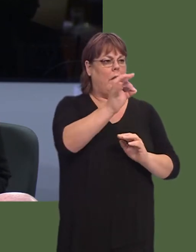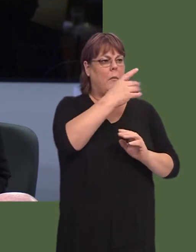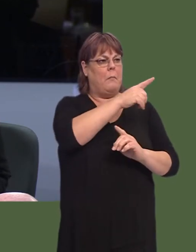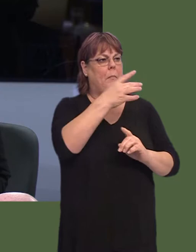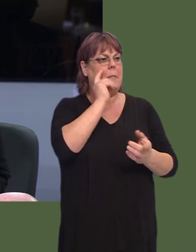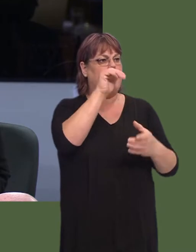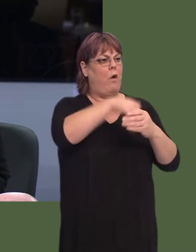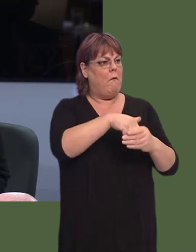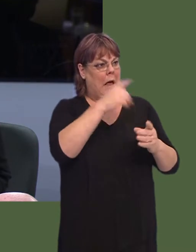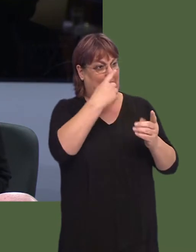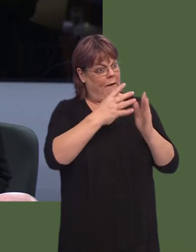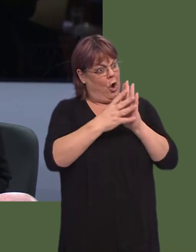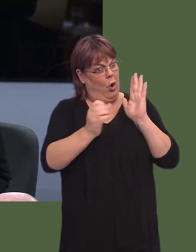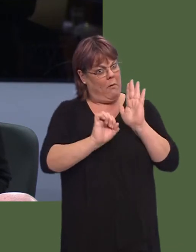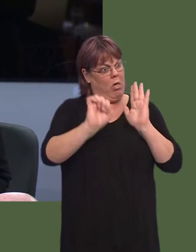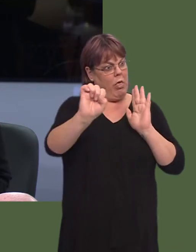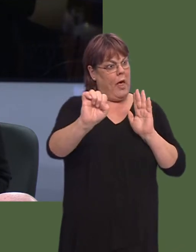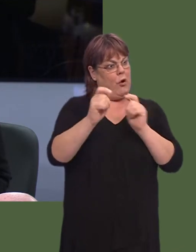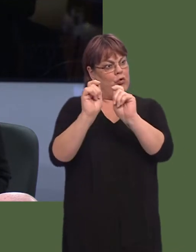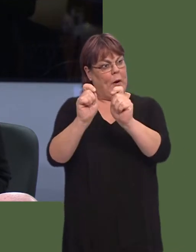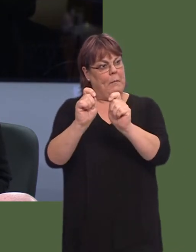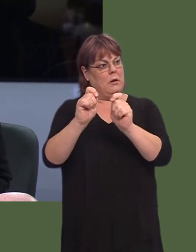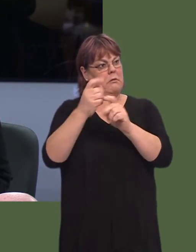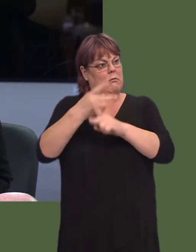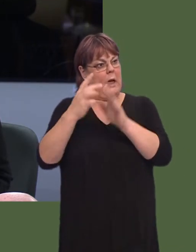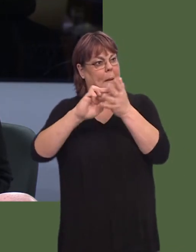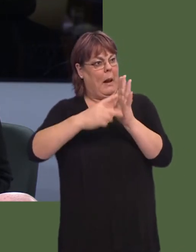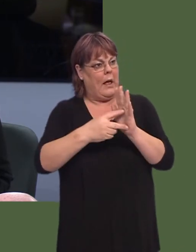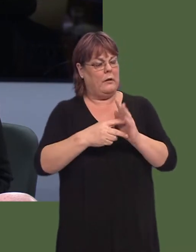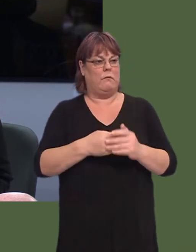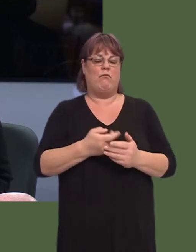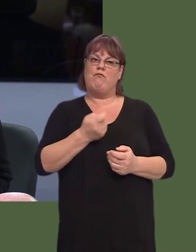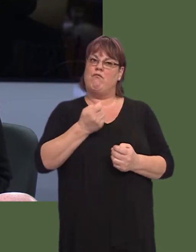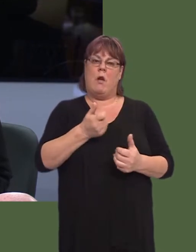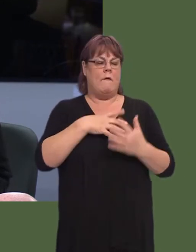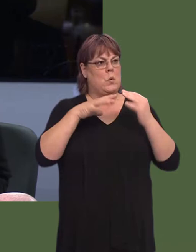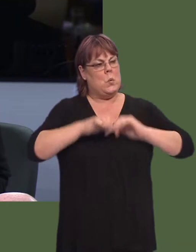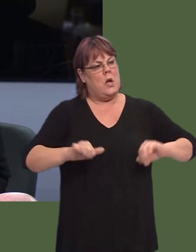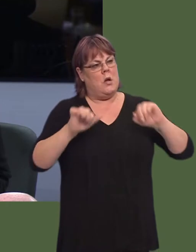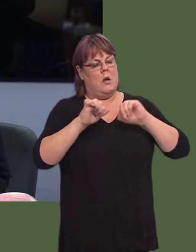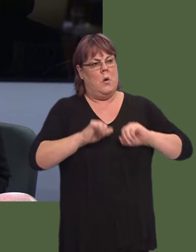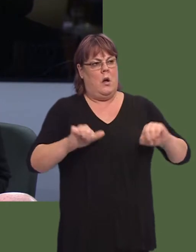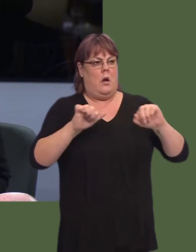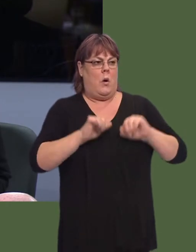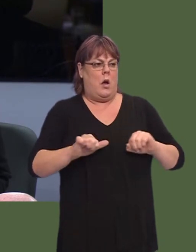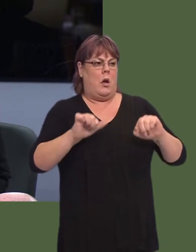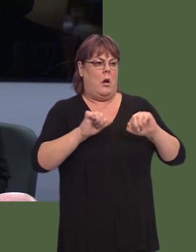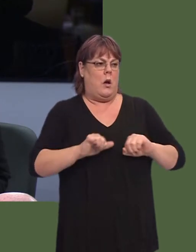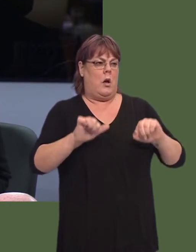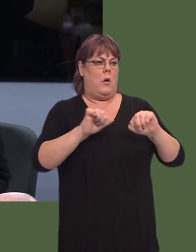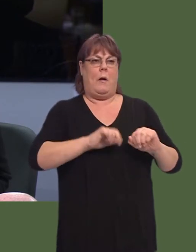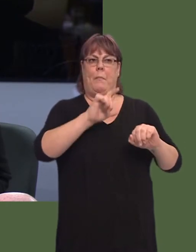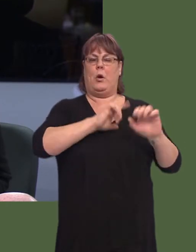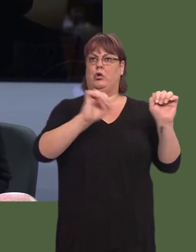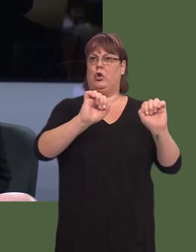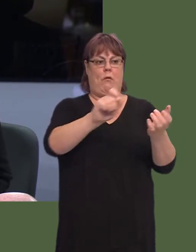partners responsible for a copy of the treatment and care plan, more often than not, we have to wait weeks for us to receive them. They've